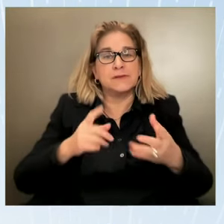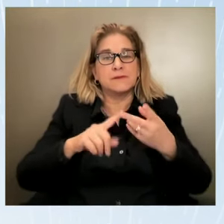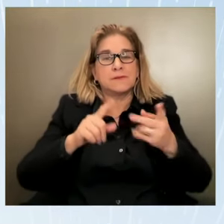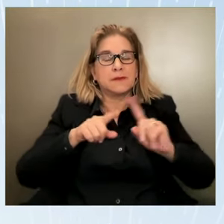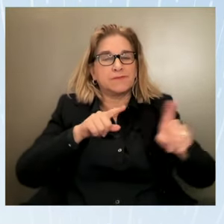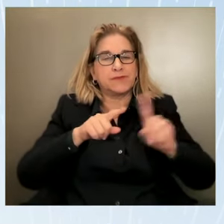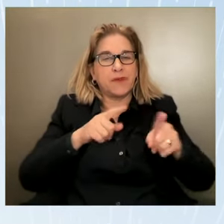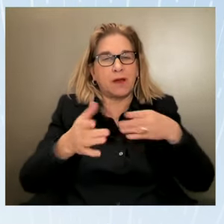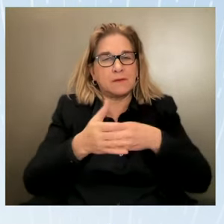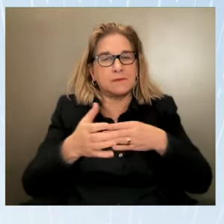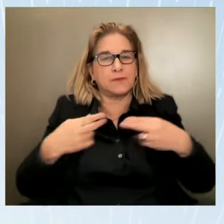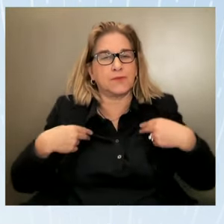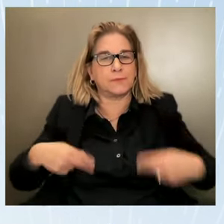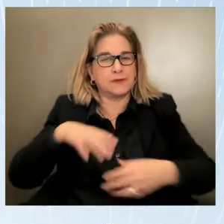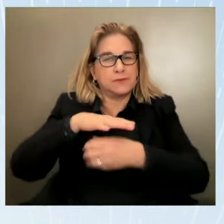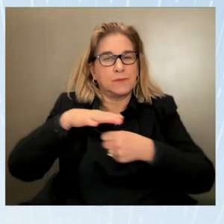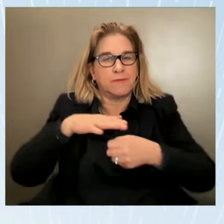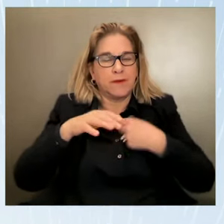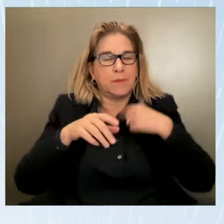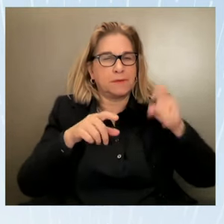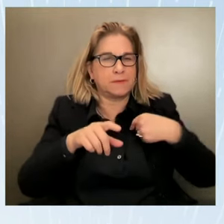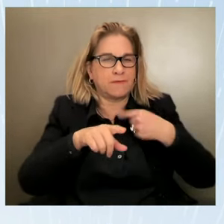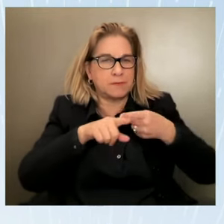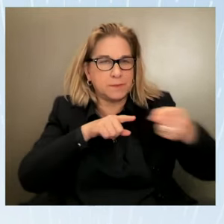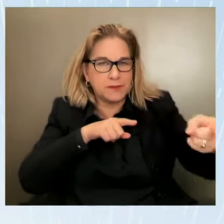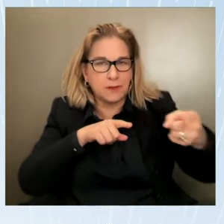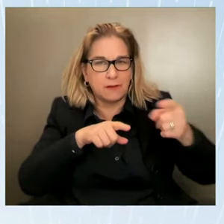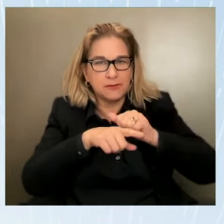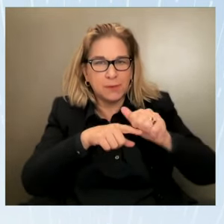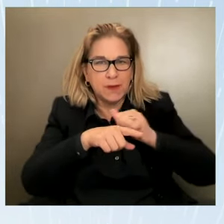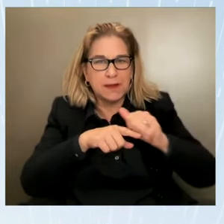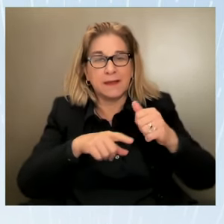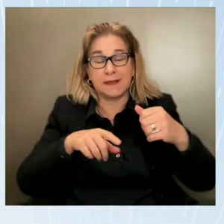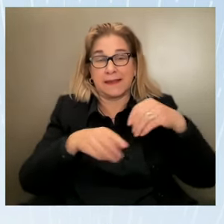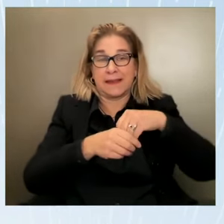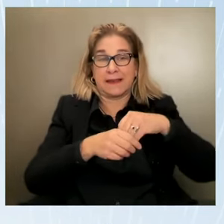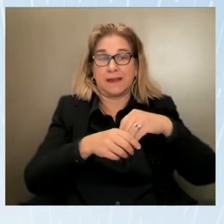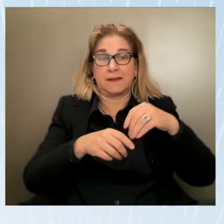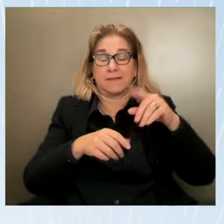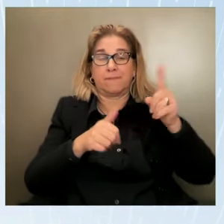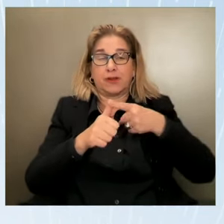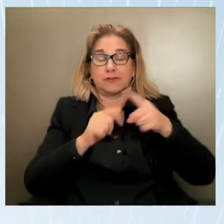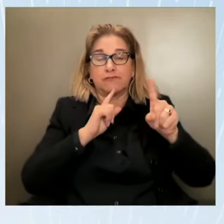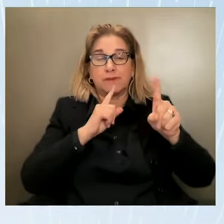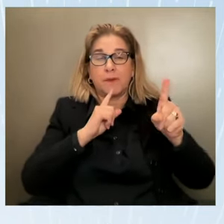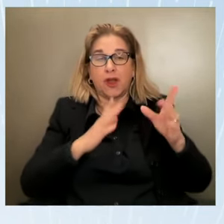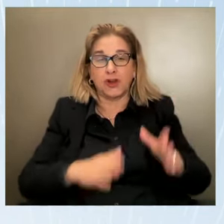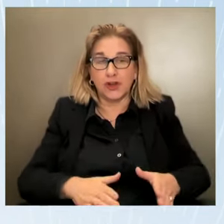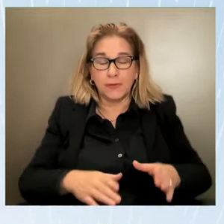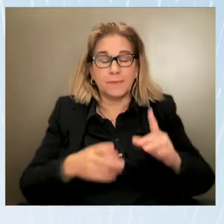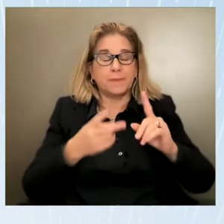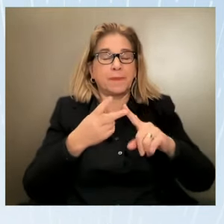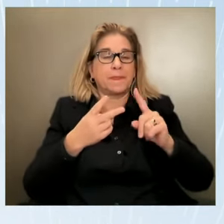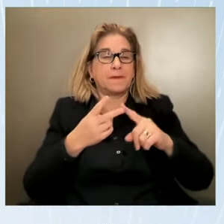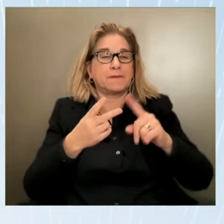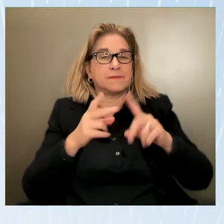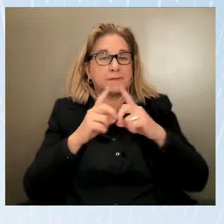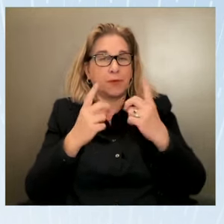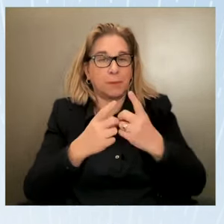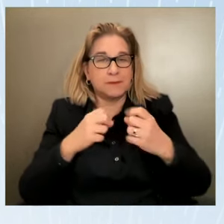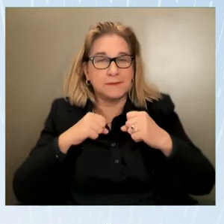Defense Department, our healthcare professionals, and our chaplains. We're confident these training courses will help key members of